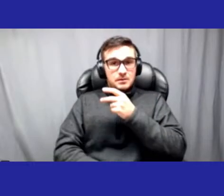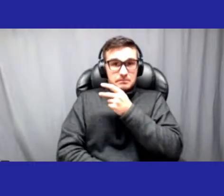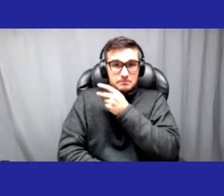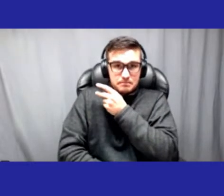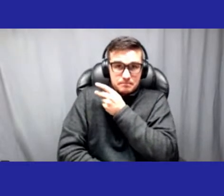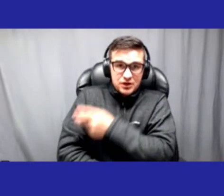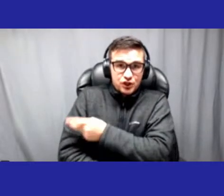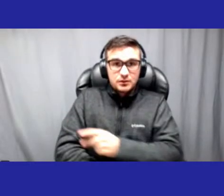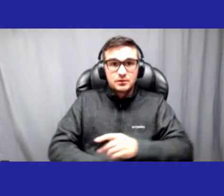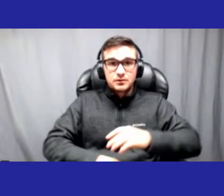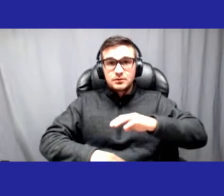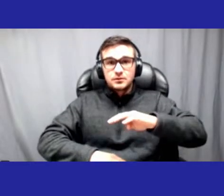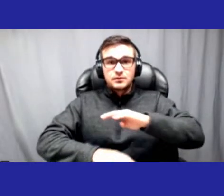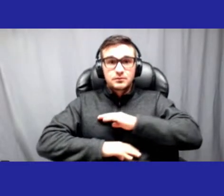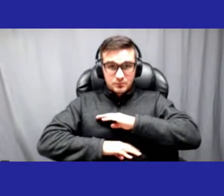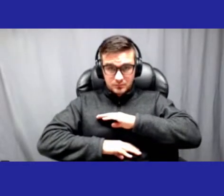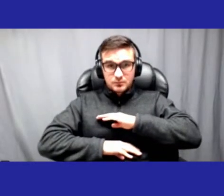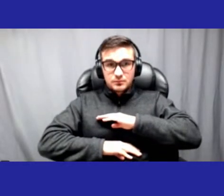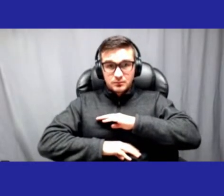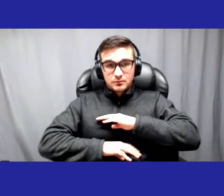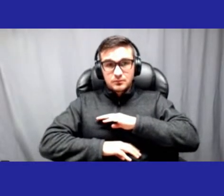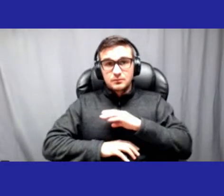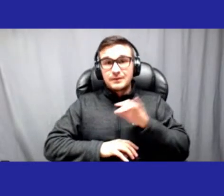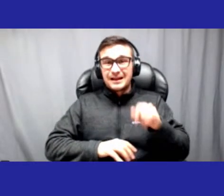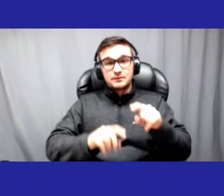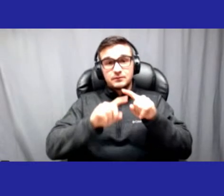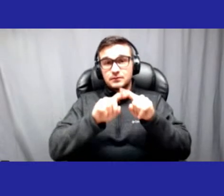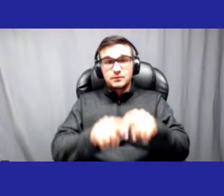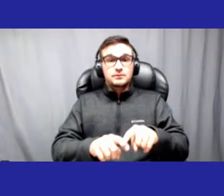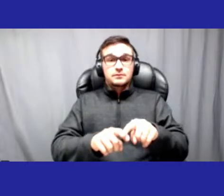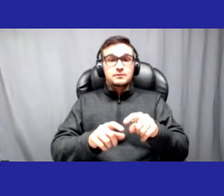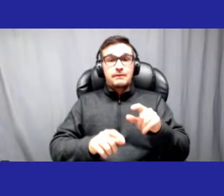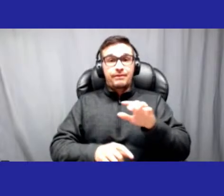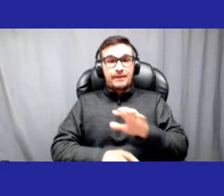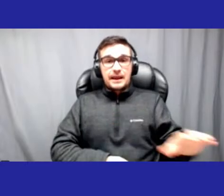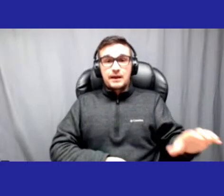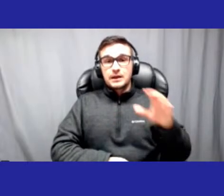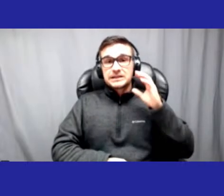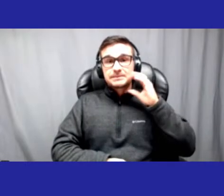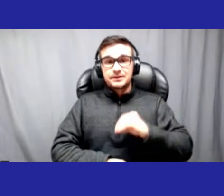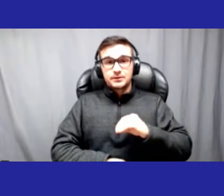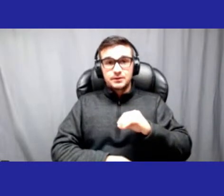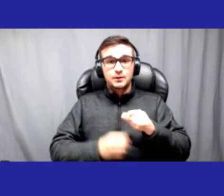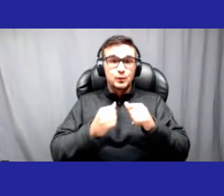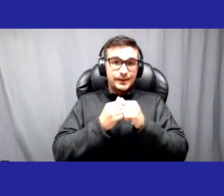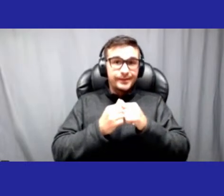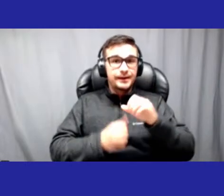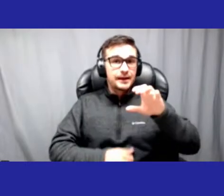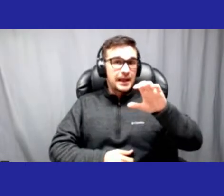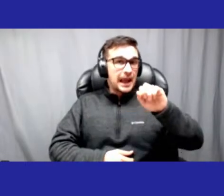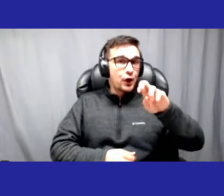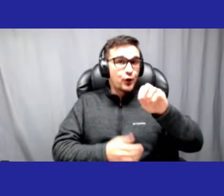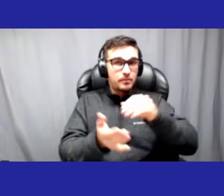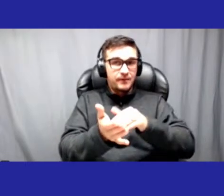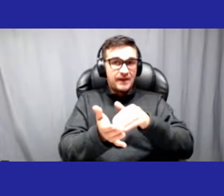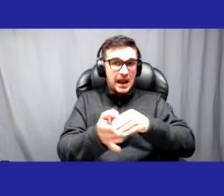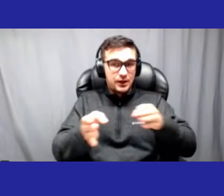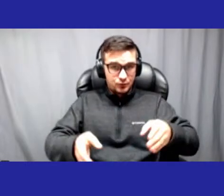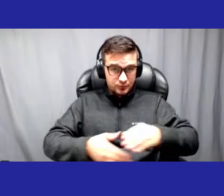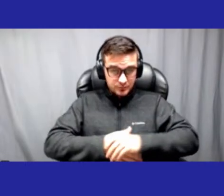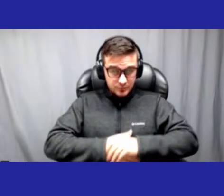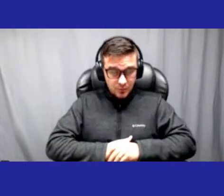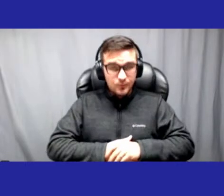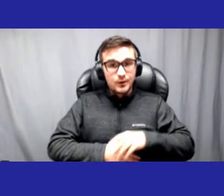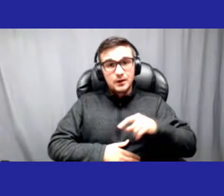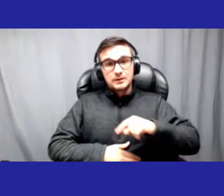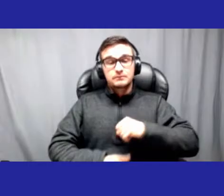it is significantly driven by their experience with the care providers. And so we're very proud to see that